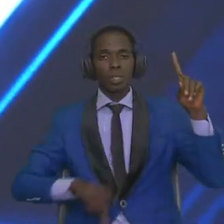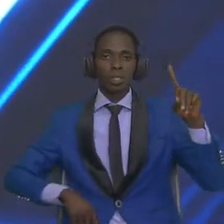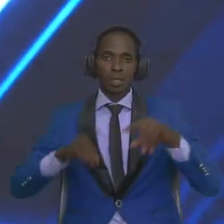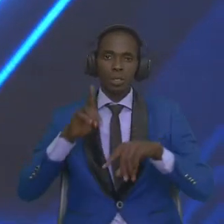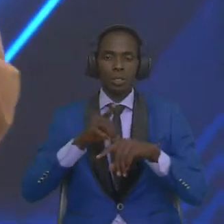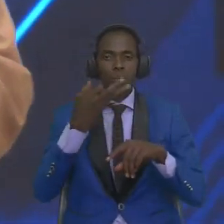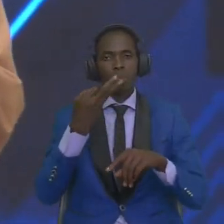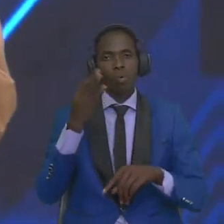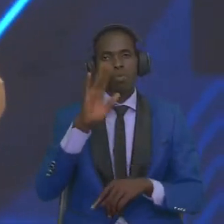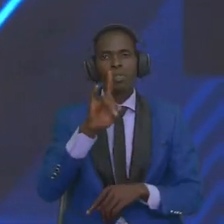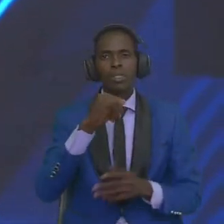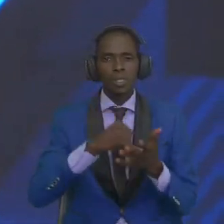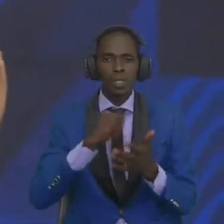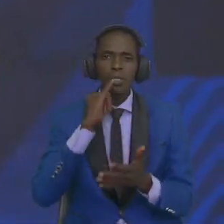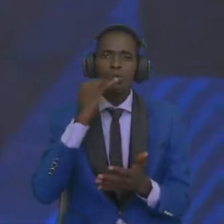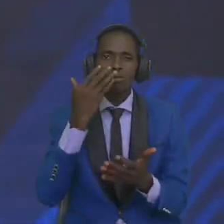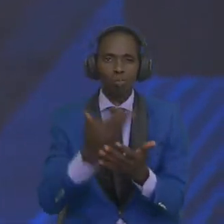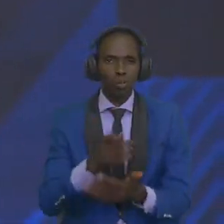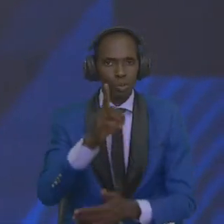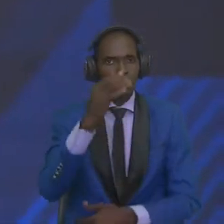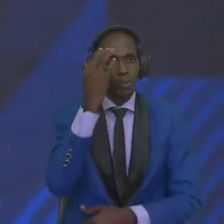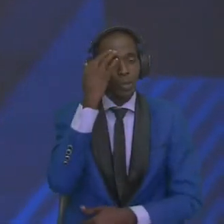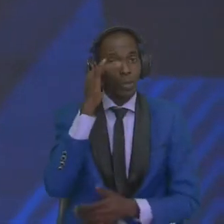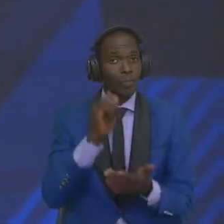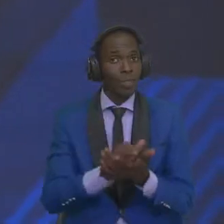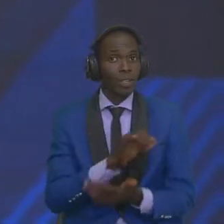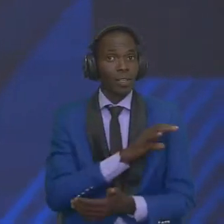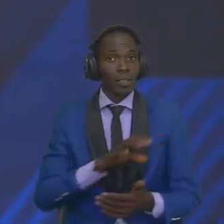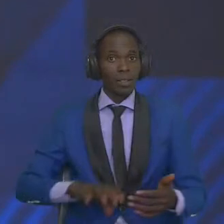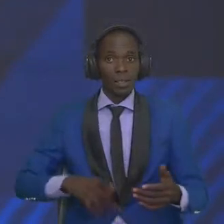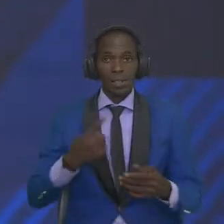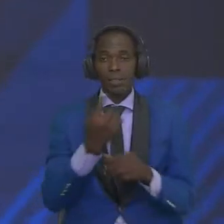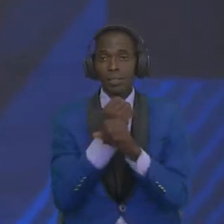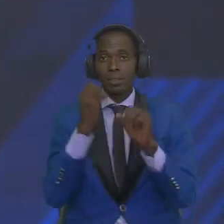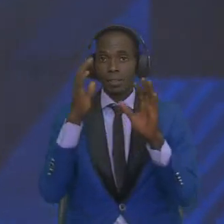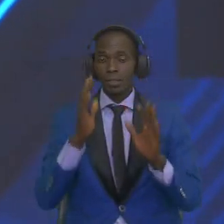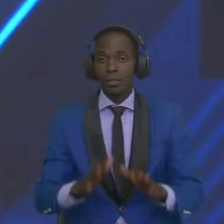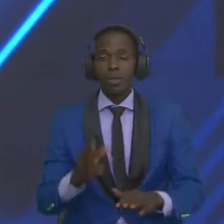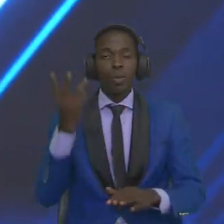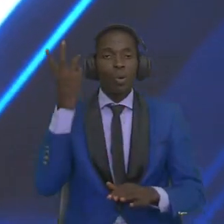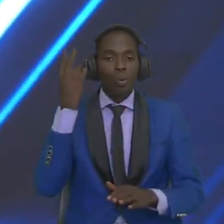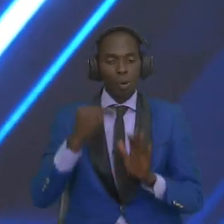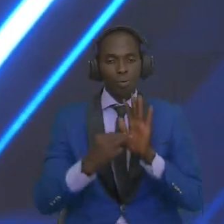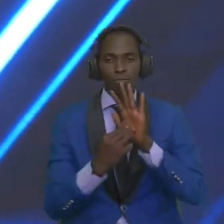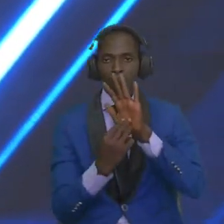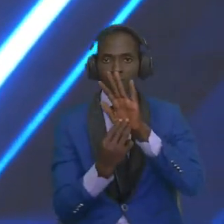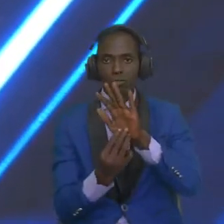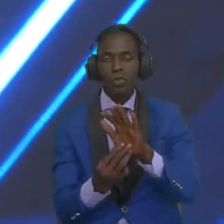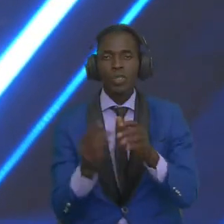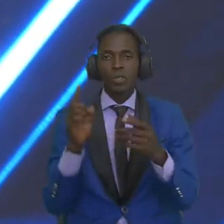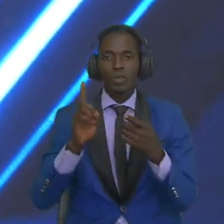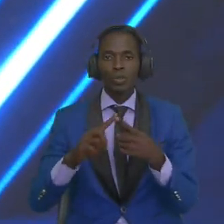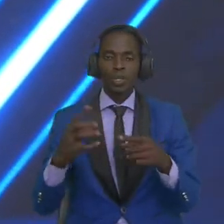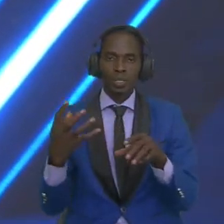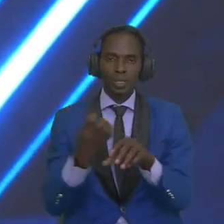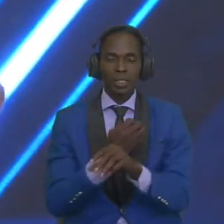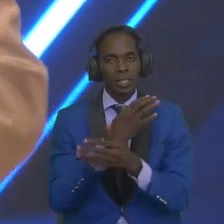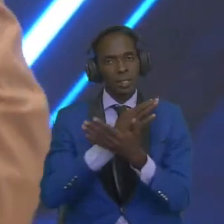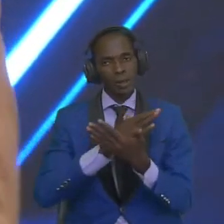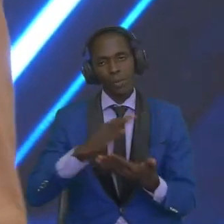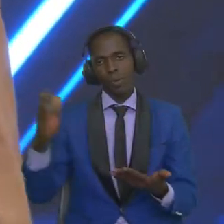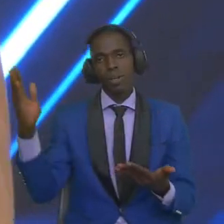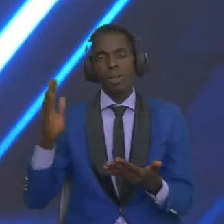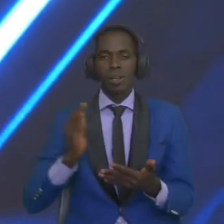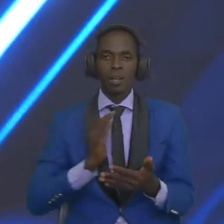It is good that you know that Christ, the Savior, was manifested to take